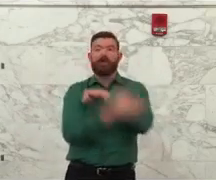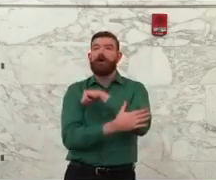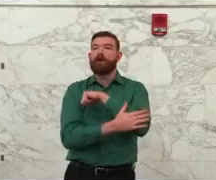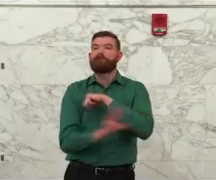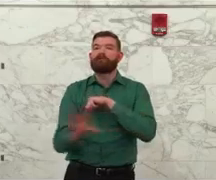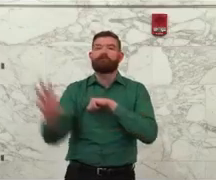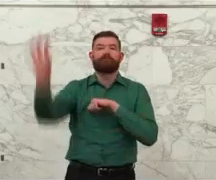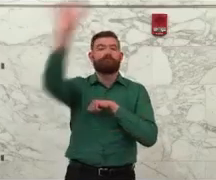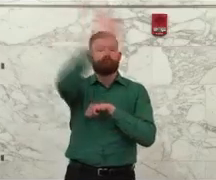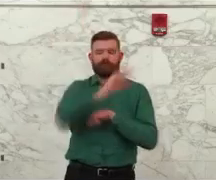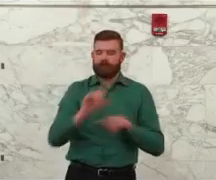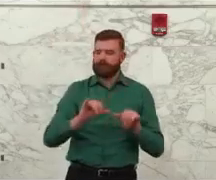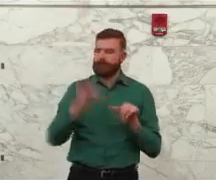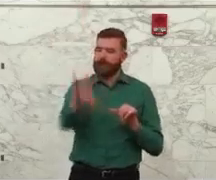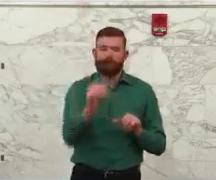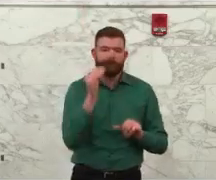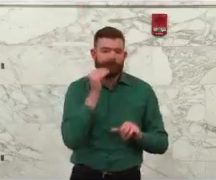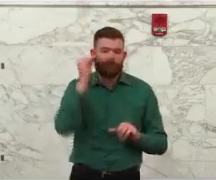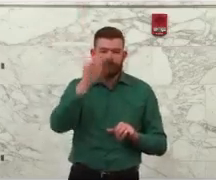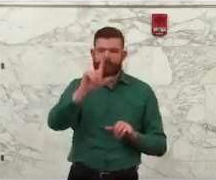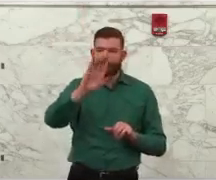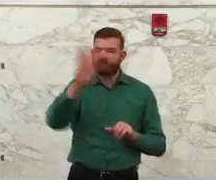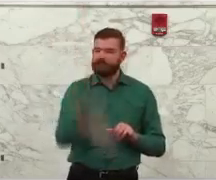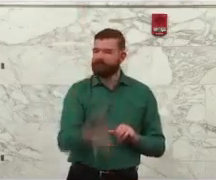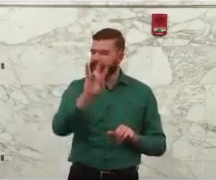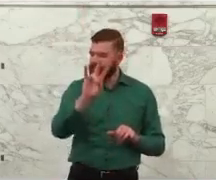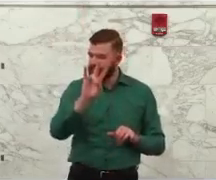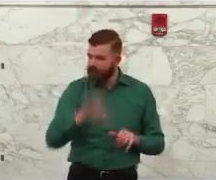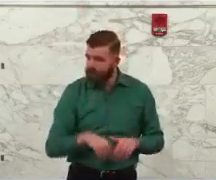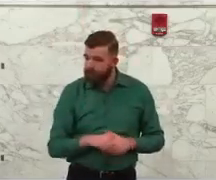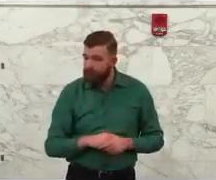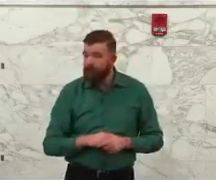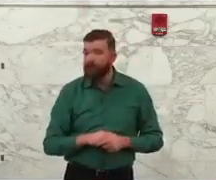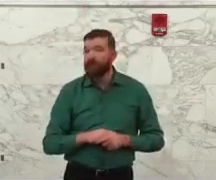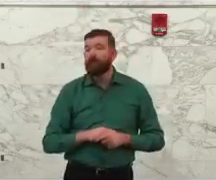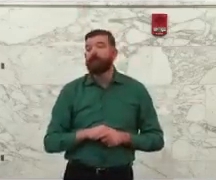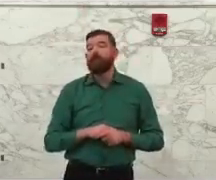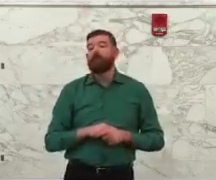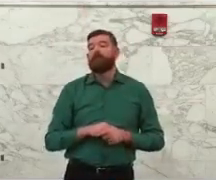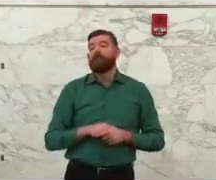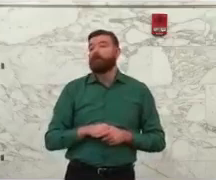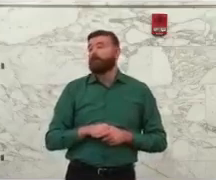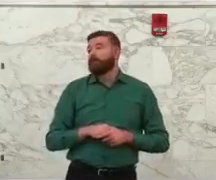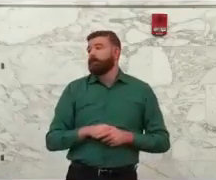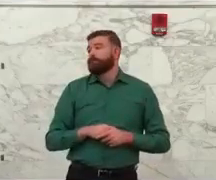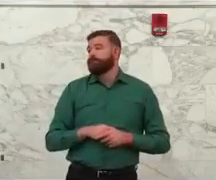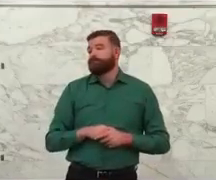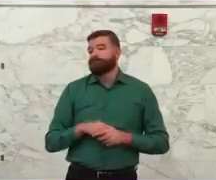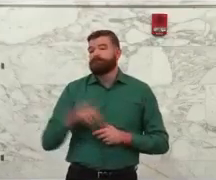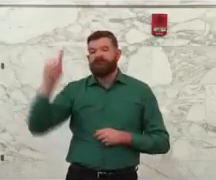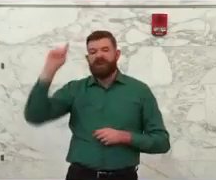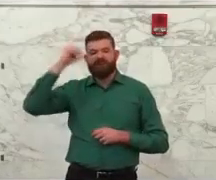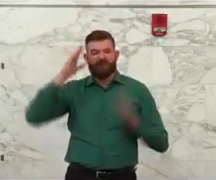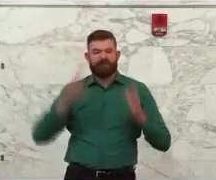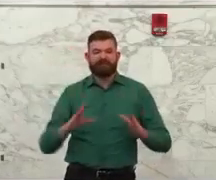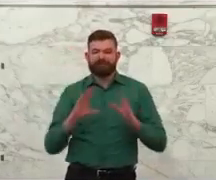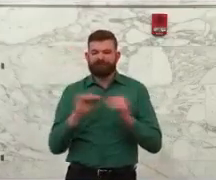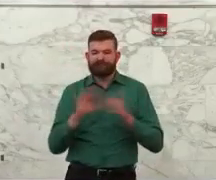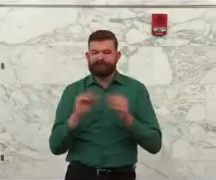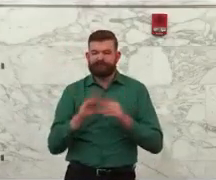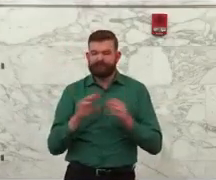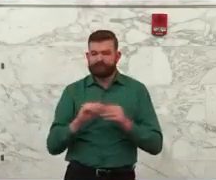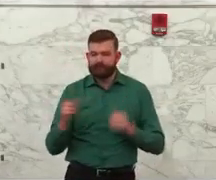of our gatherings, in particular as it relates to consumer protection and price gouging. And unfortunately, we've had some examples of